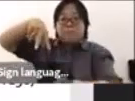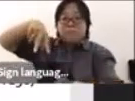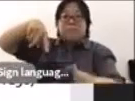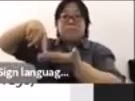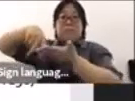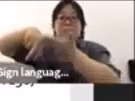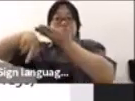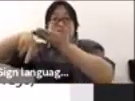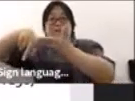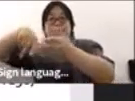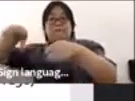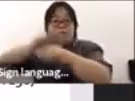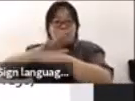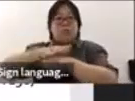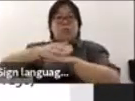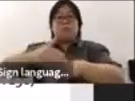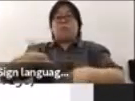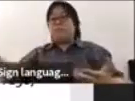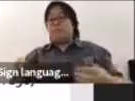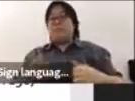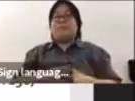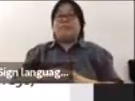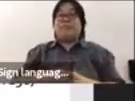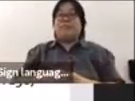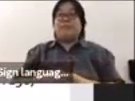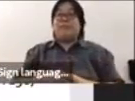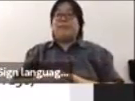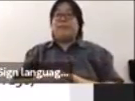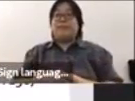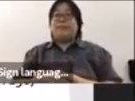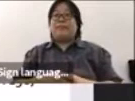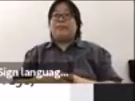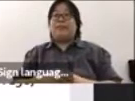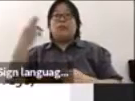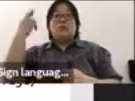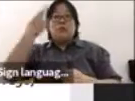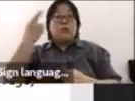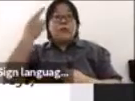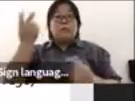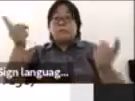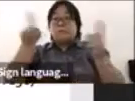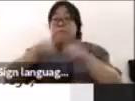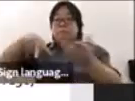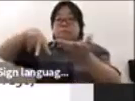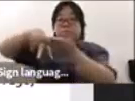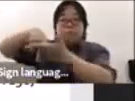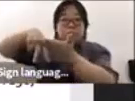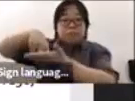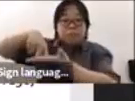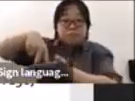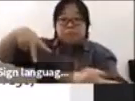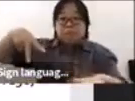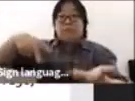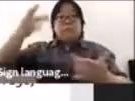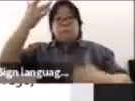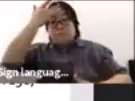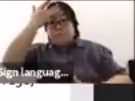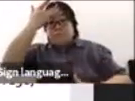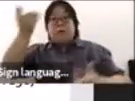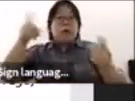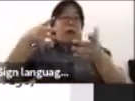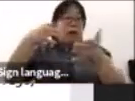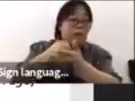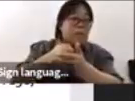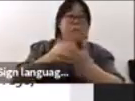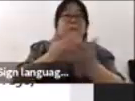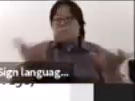problem. The reason for amputation, those who have pathological reason for amputation like disease or any other thing, so they have